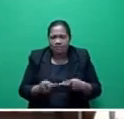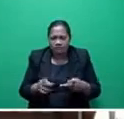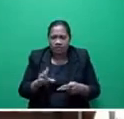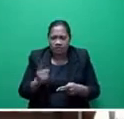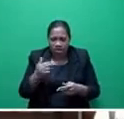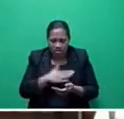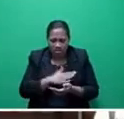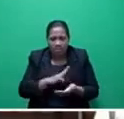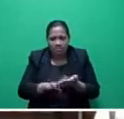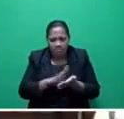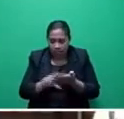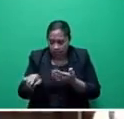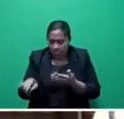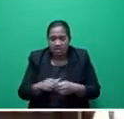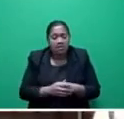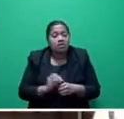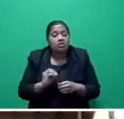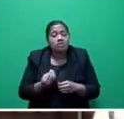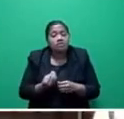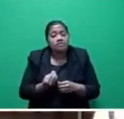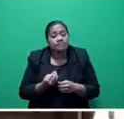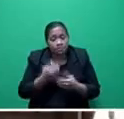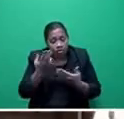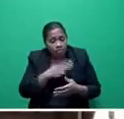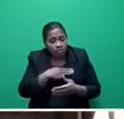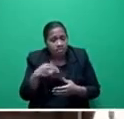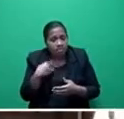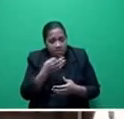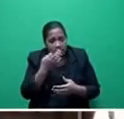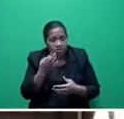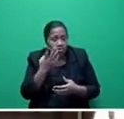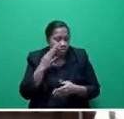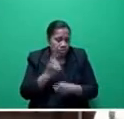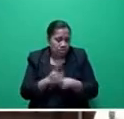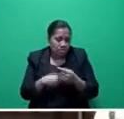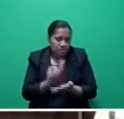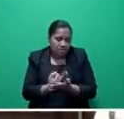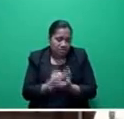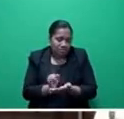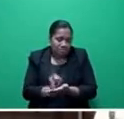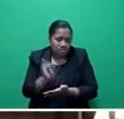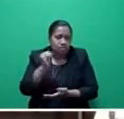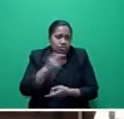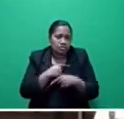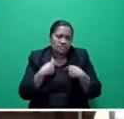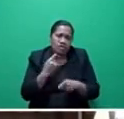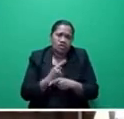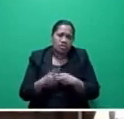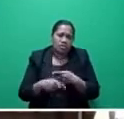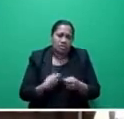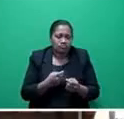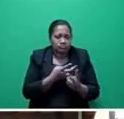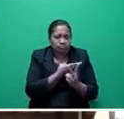The Honourable Member has asked this question. When we talk about financial institutions, Mr. Speaker, sir, we actually talk about two broad categories of